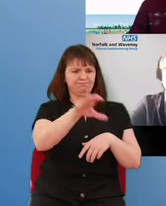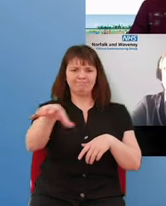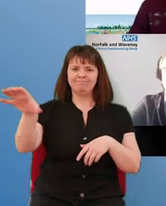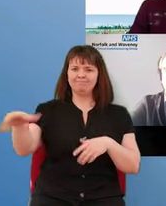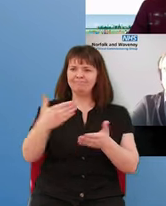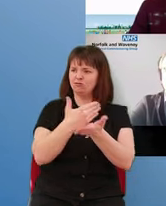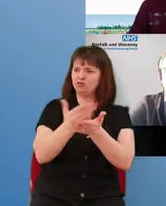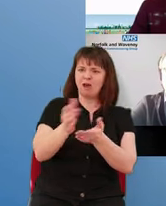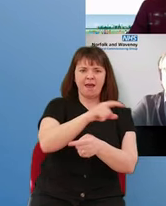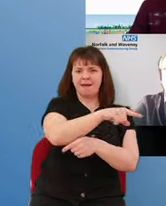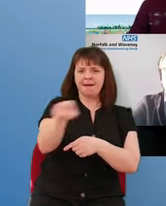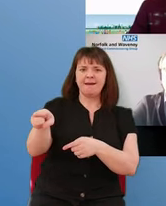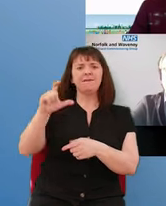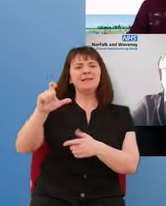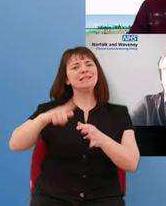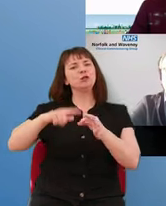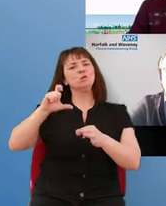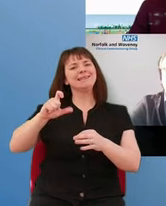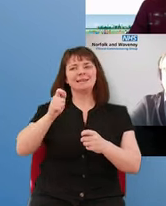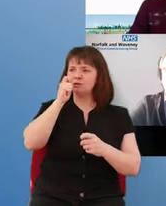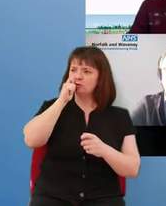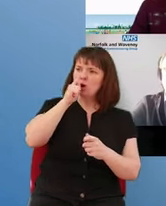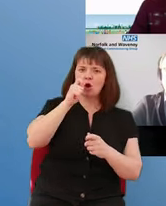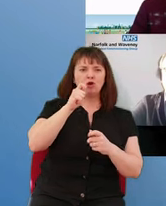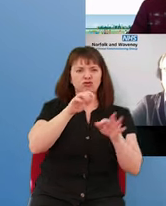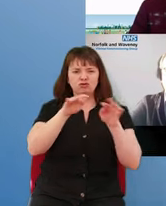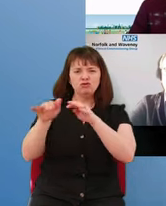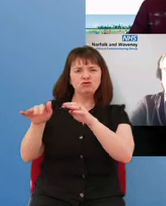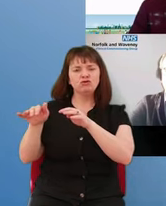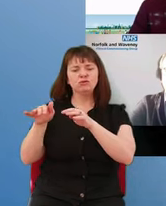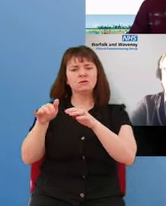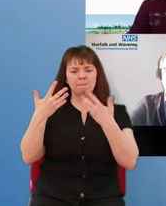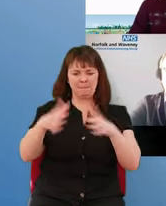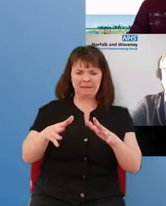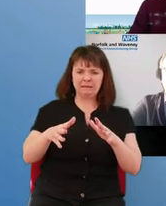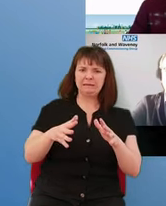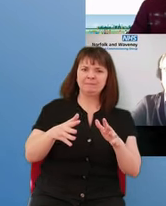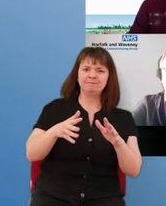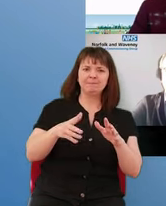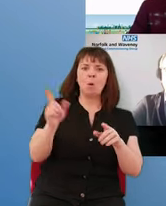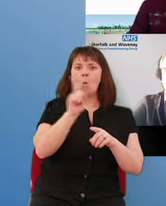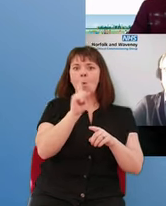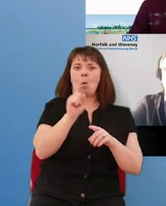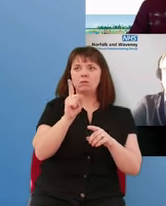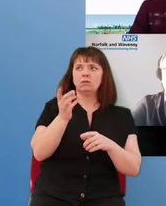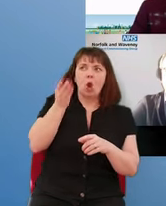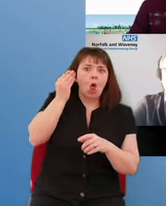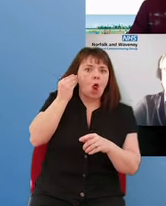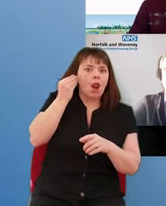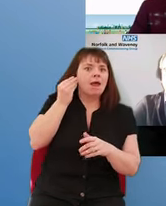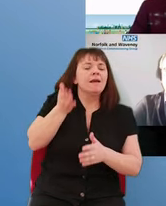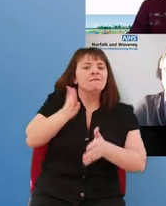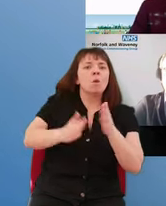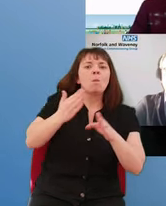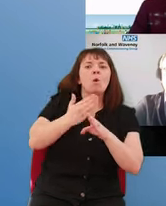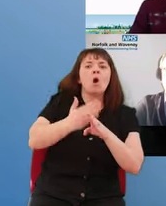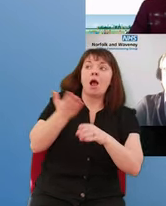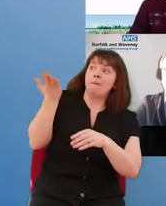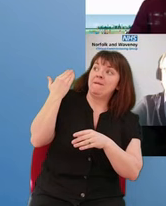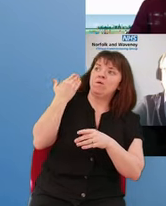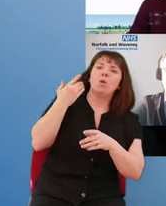learning came from some of the work we'd done with some other practices. They were all recorded, and shared with